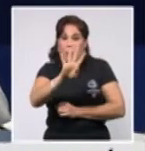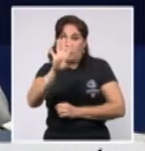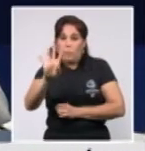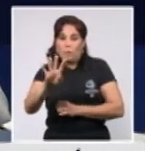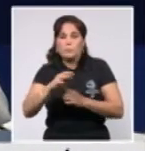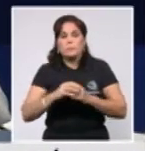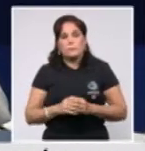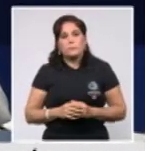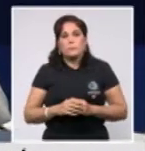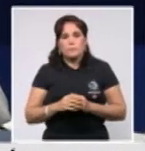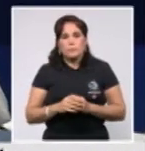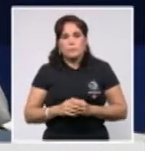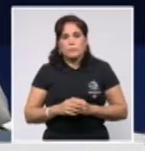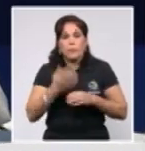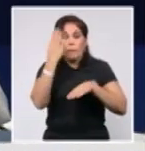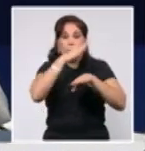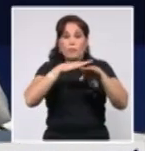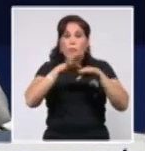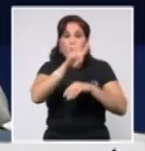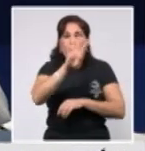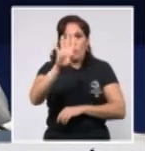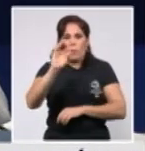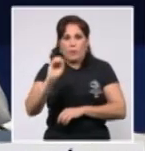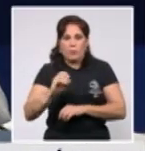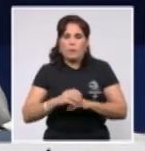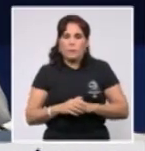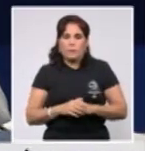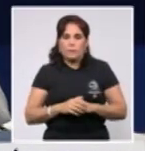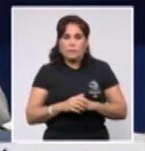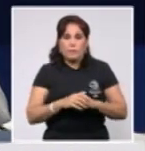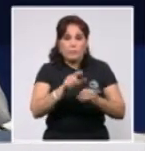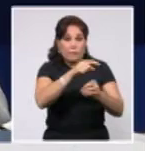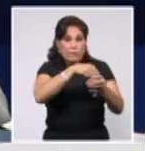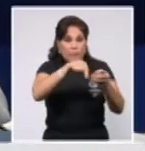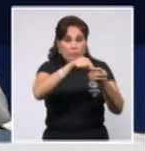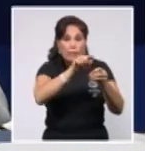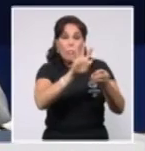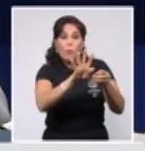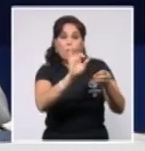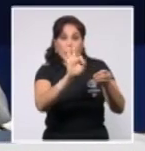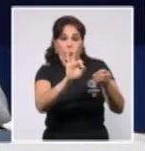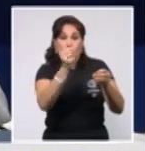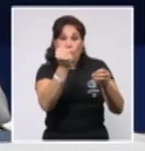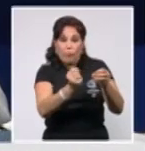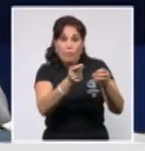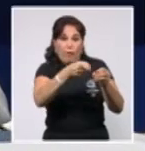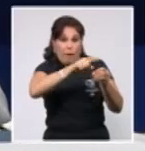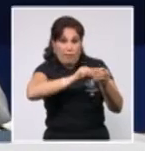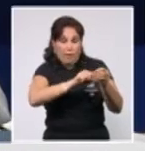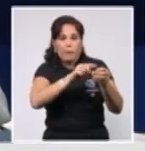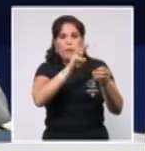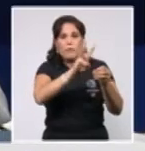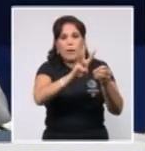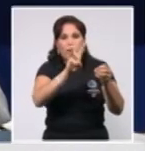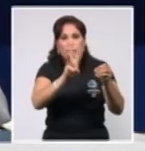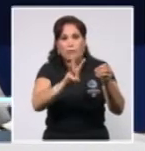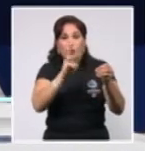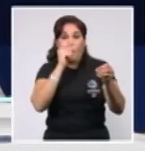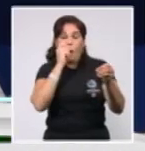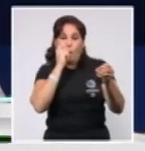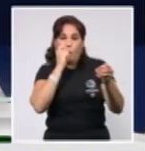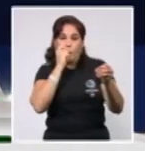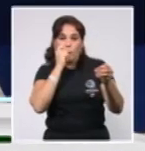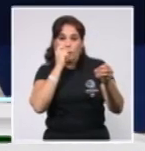fact, are under 18 years of age, for a total of 566 children, or